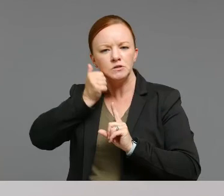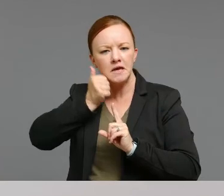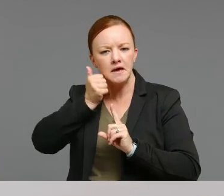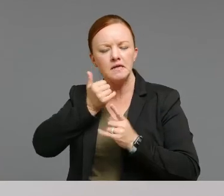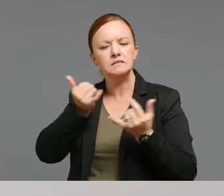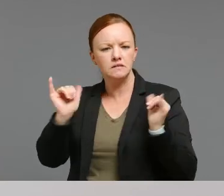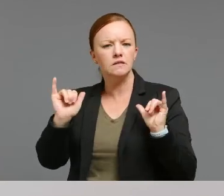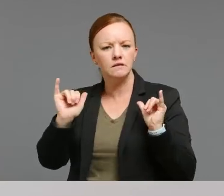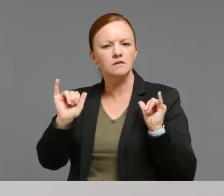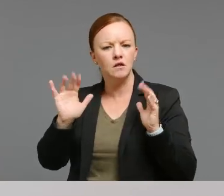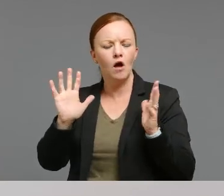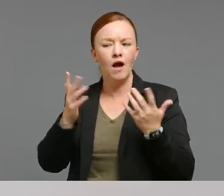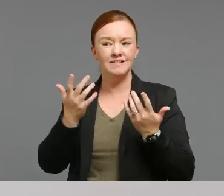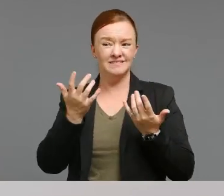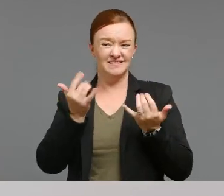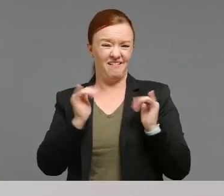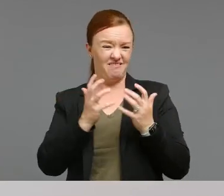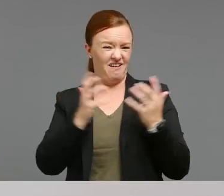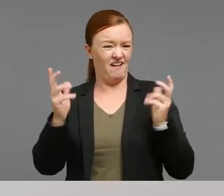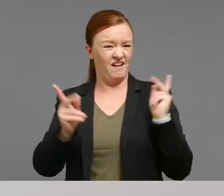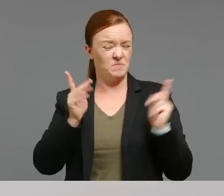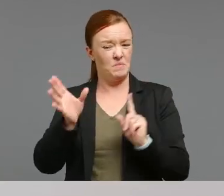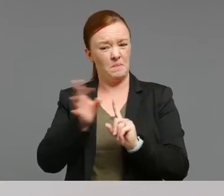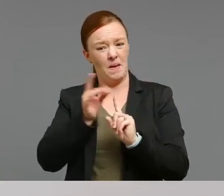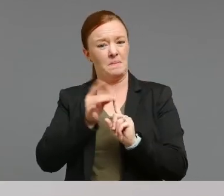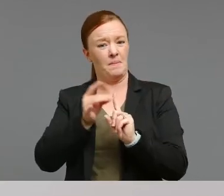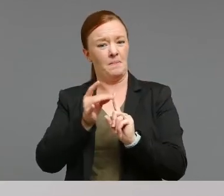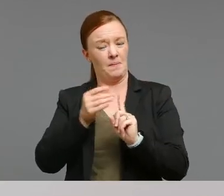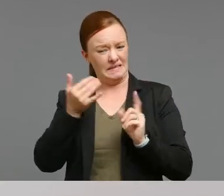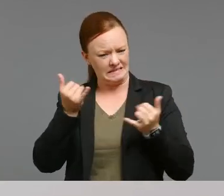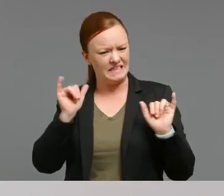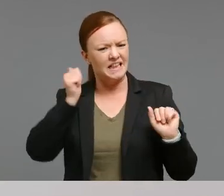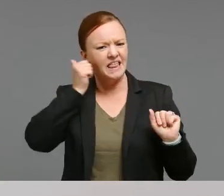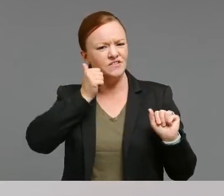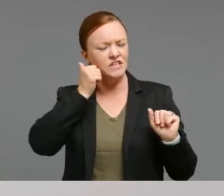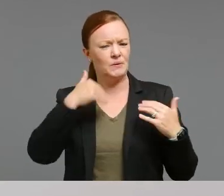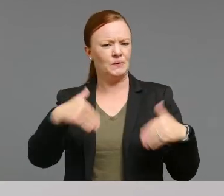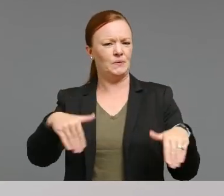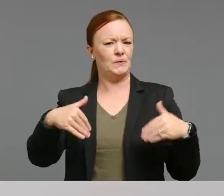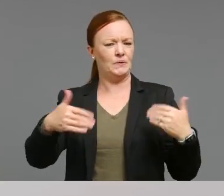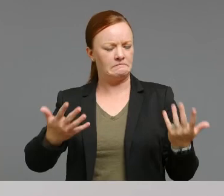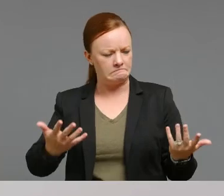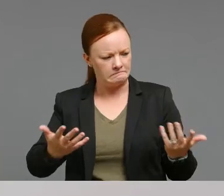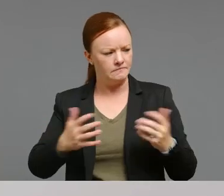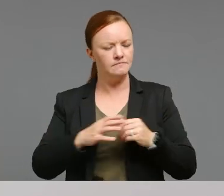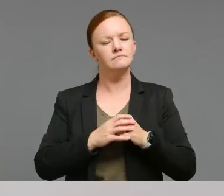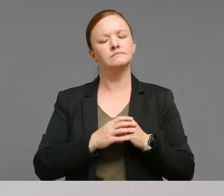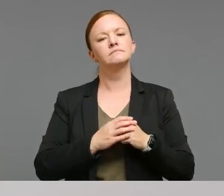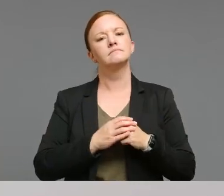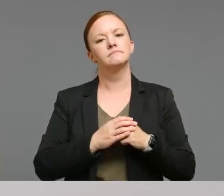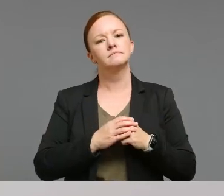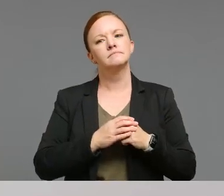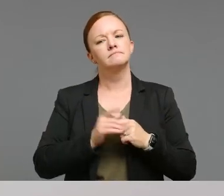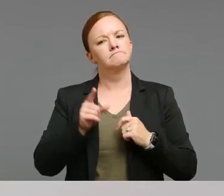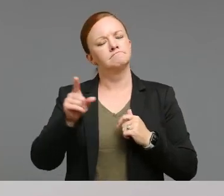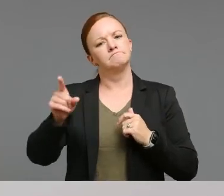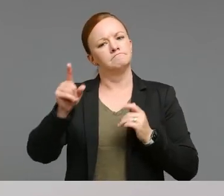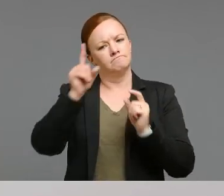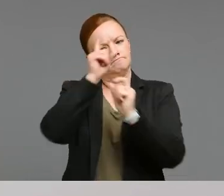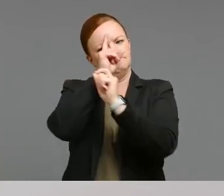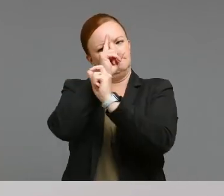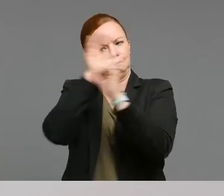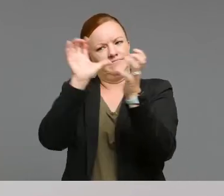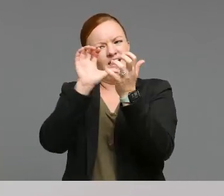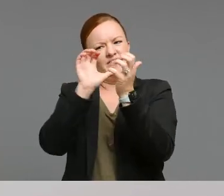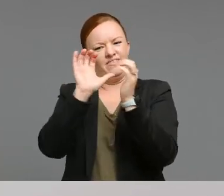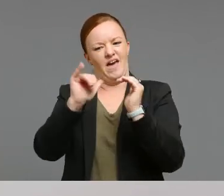cases per day. That's still a ton of people getting infected every week. What's it going to take to bring that plateau